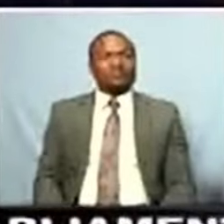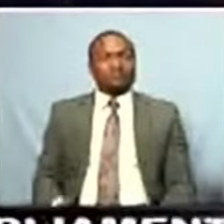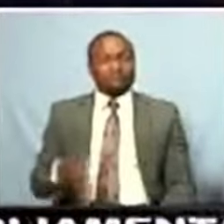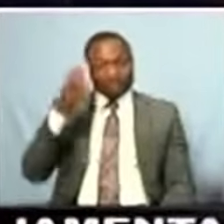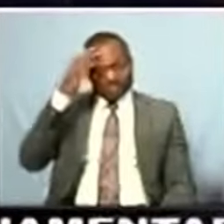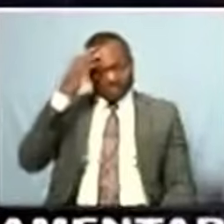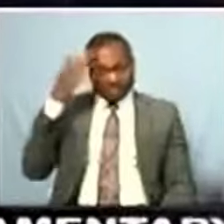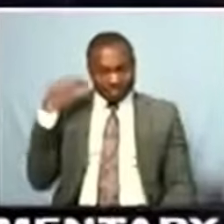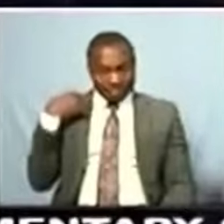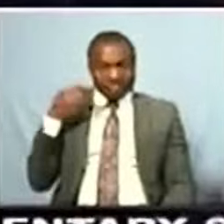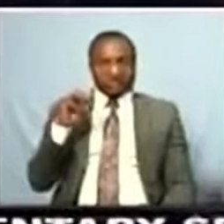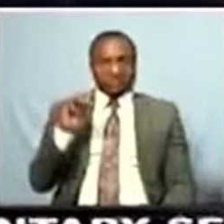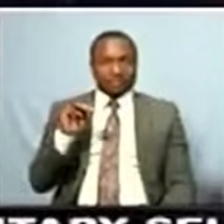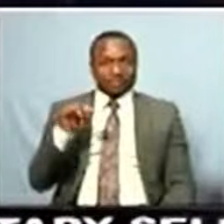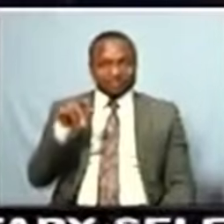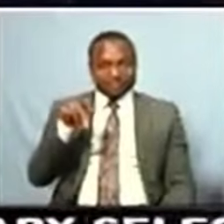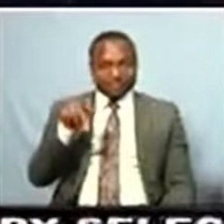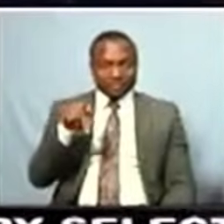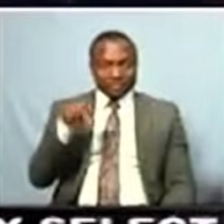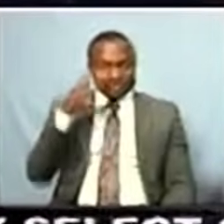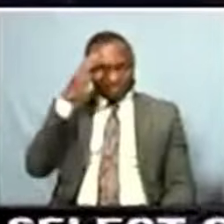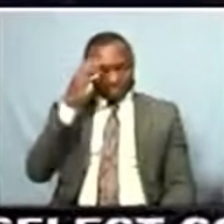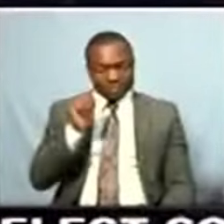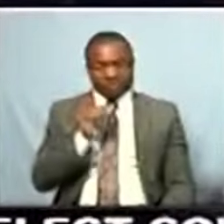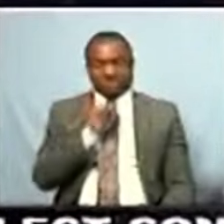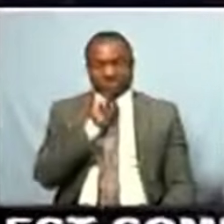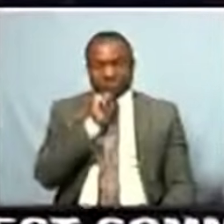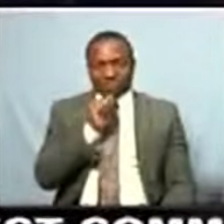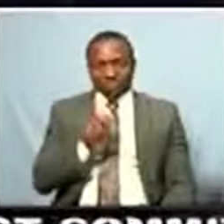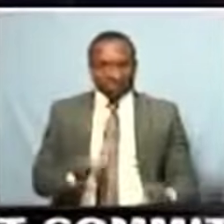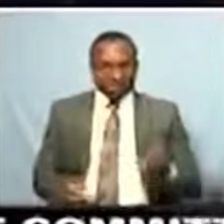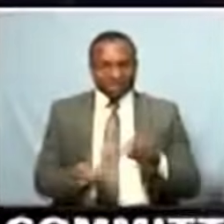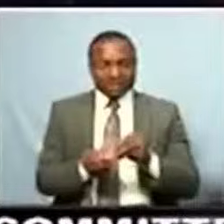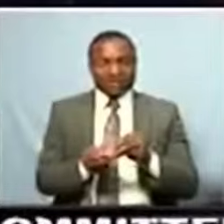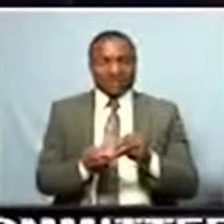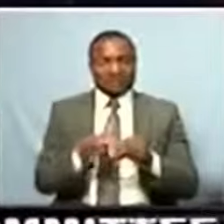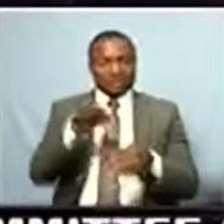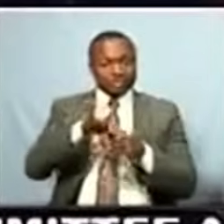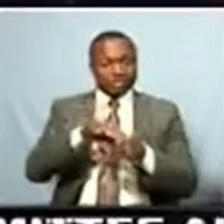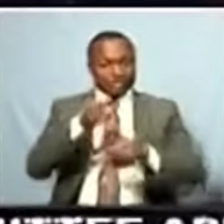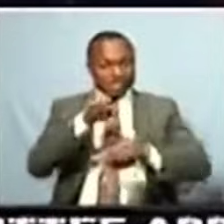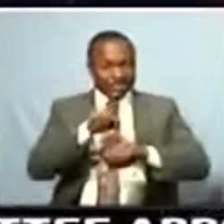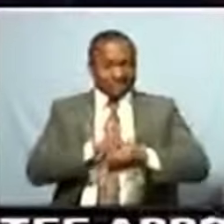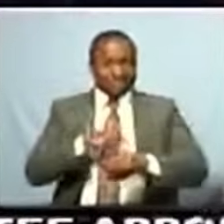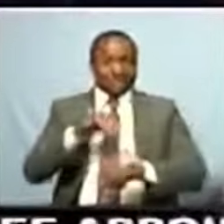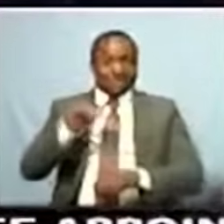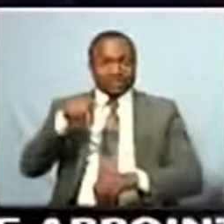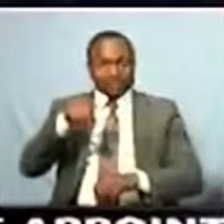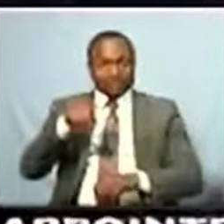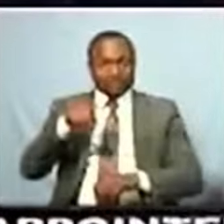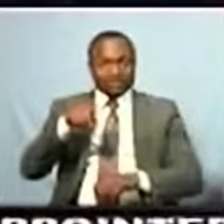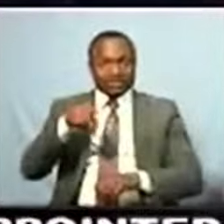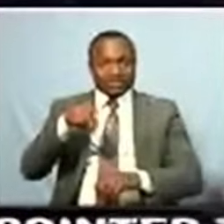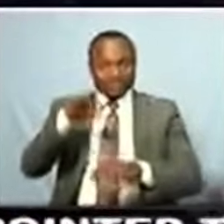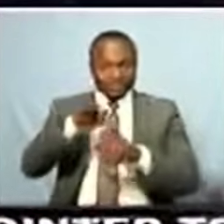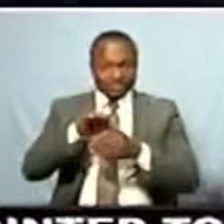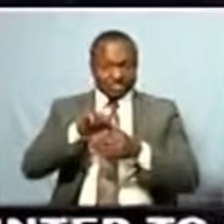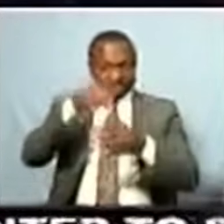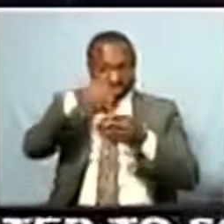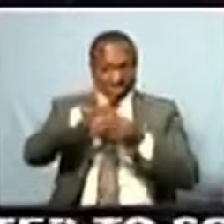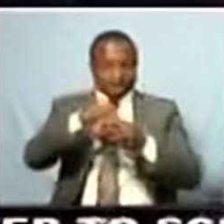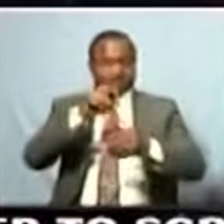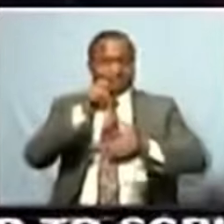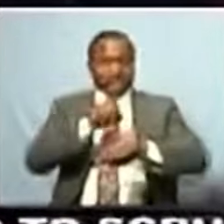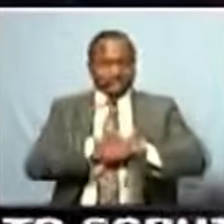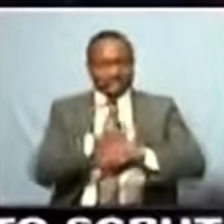office of the member of Parliament? Why don't we tie it to the election, from the time the member of Parliament is elected to the